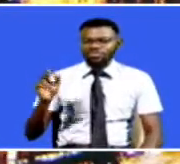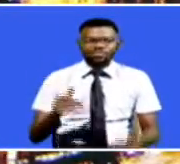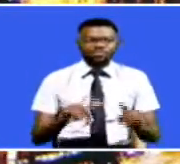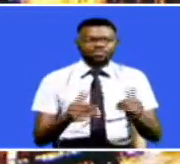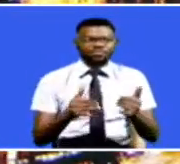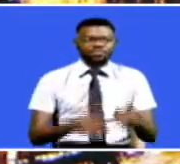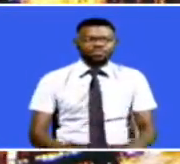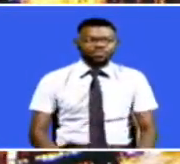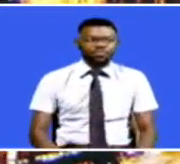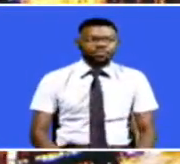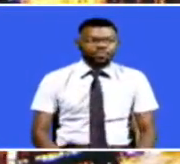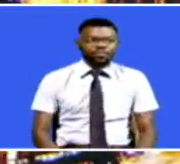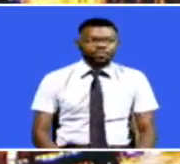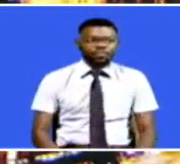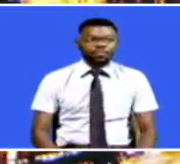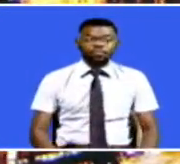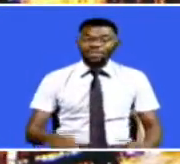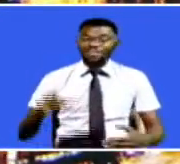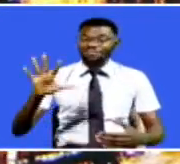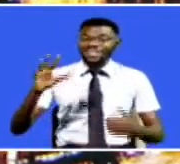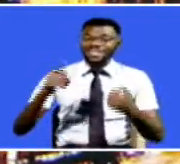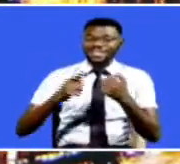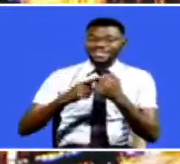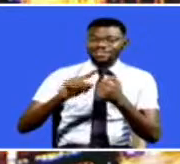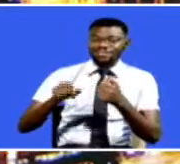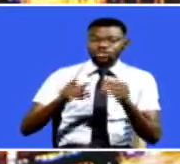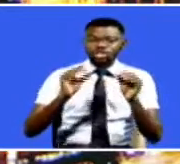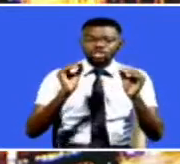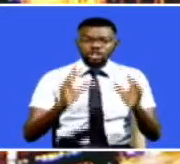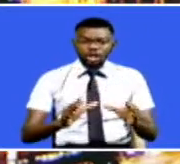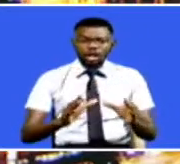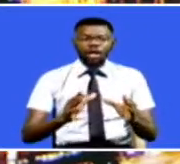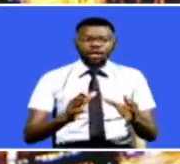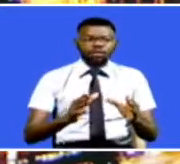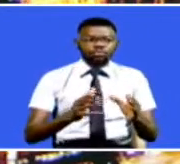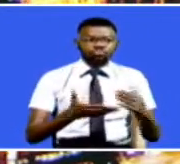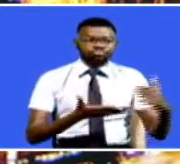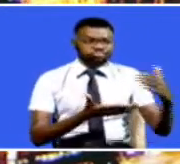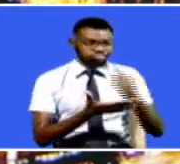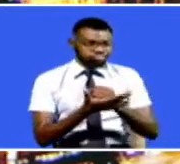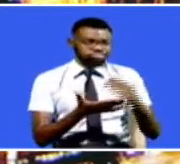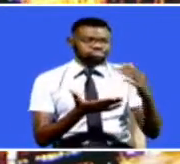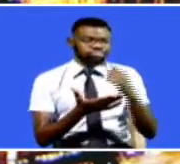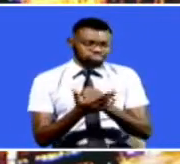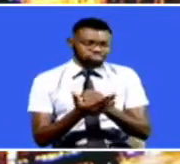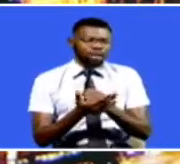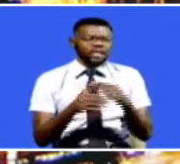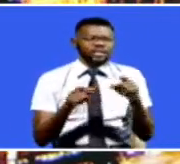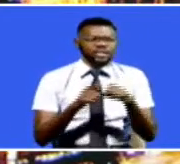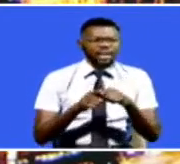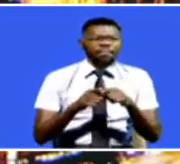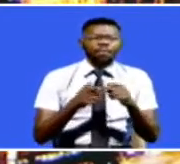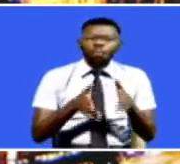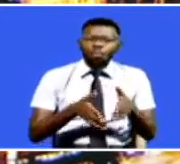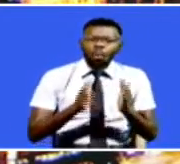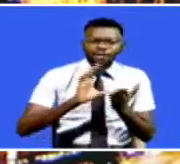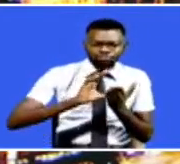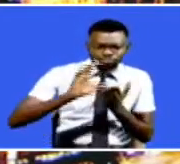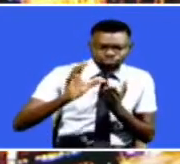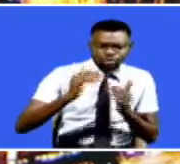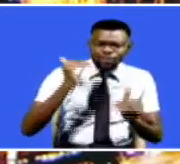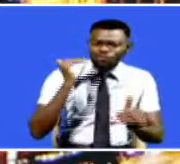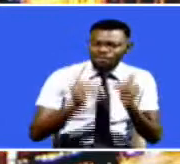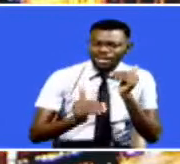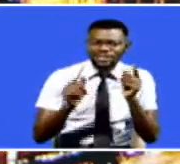Meanwhile, employment of 56,000 teachers, a new funding model for universities and colleges, and review of